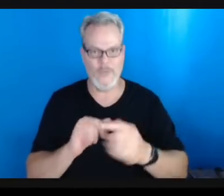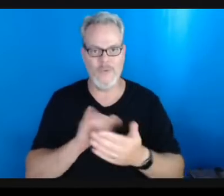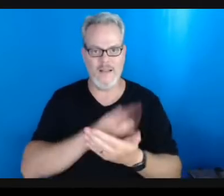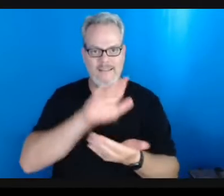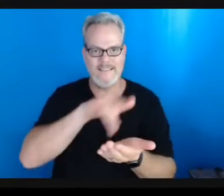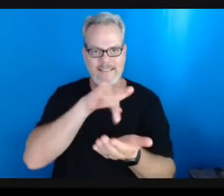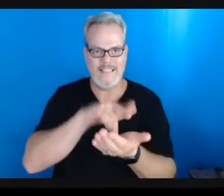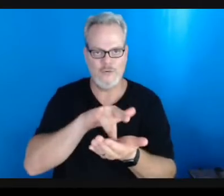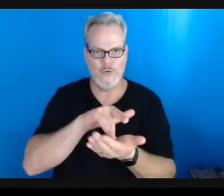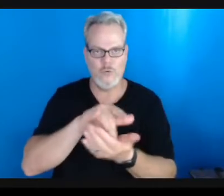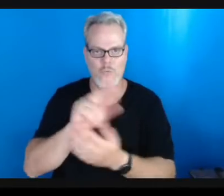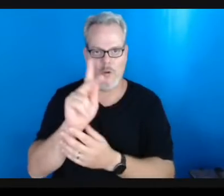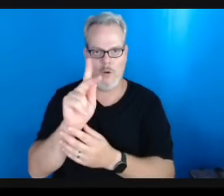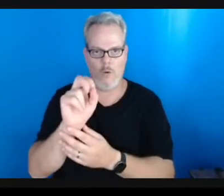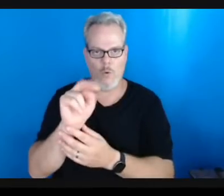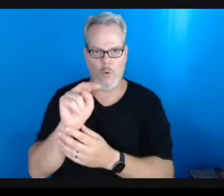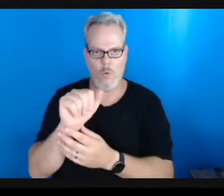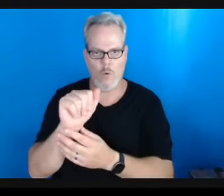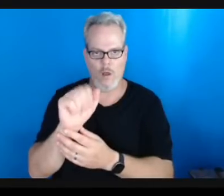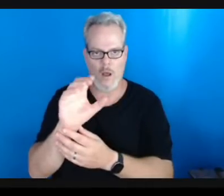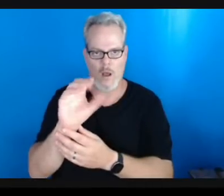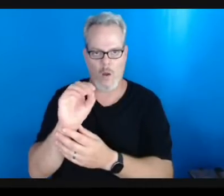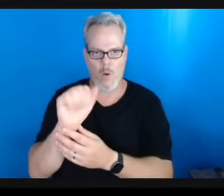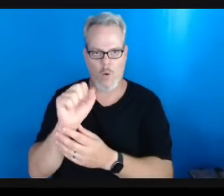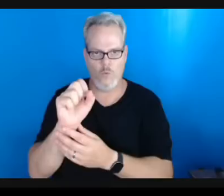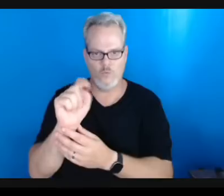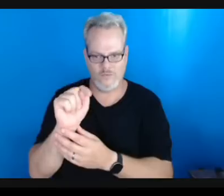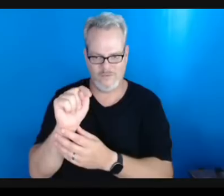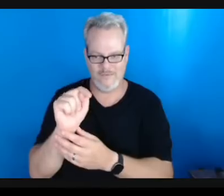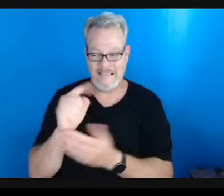right there, as some of these gases get caught in this